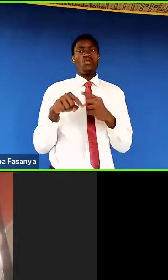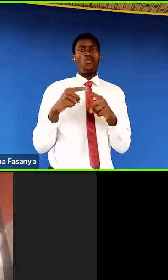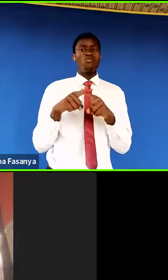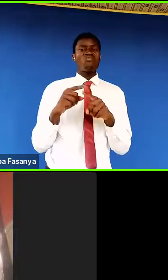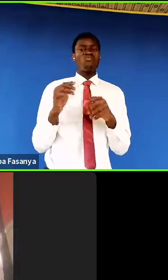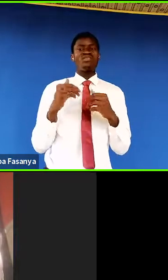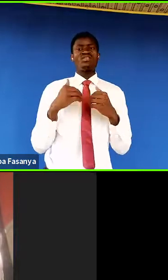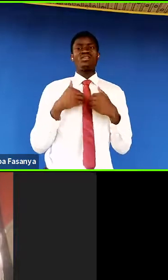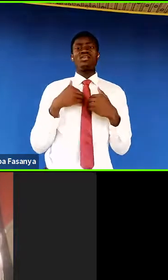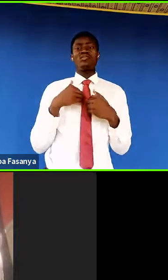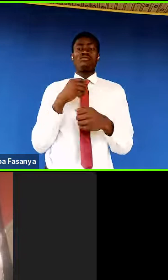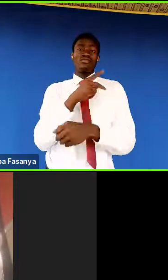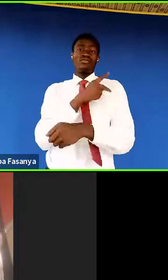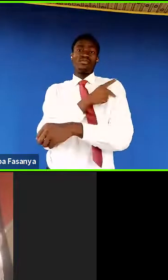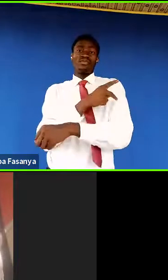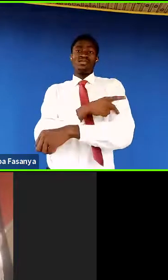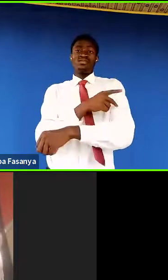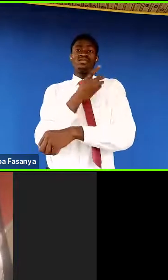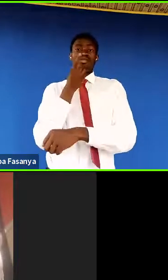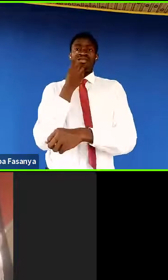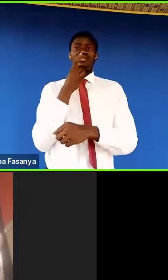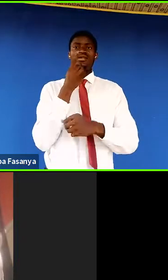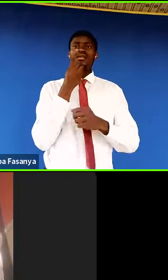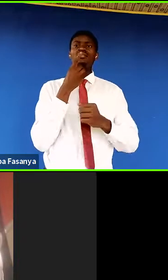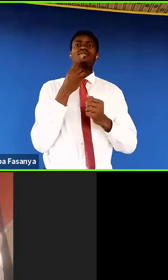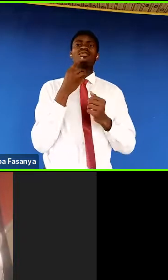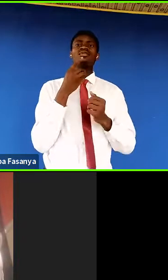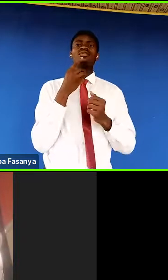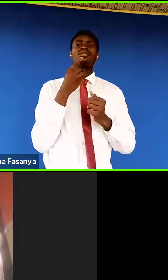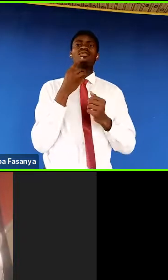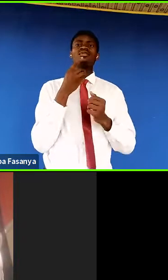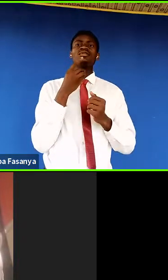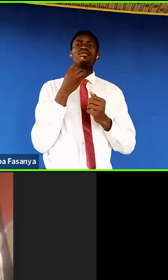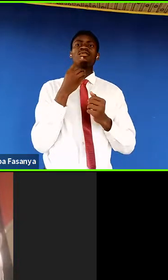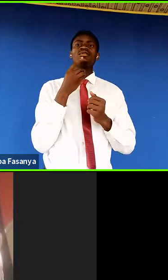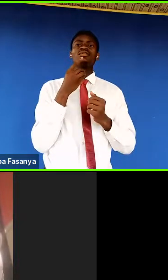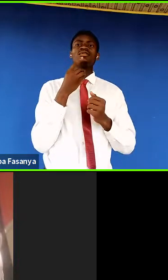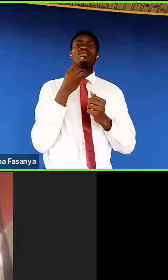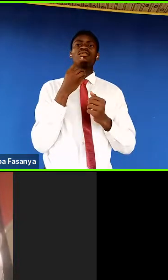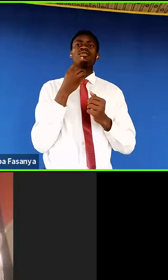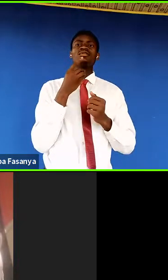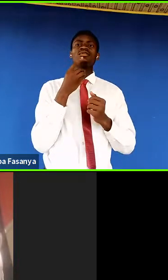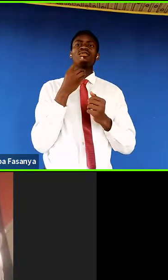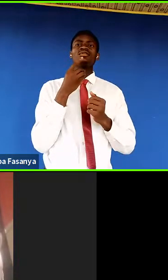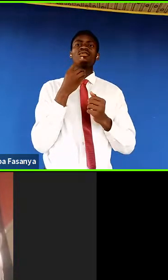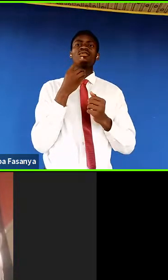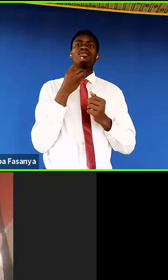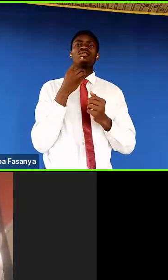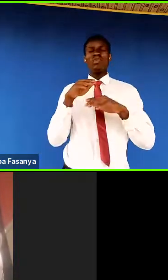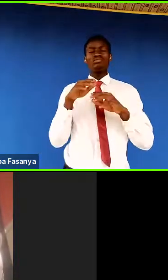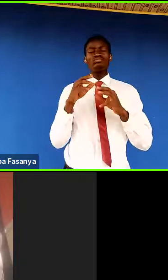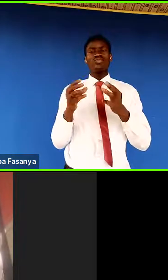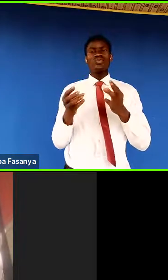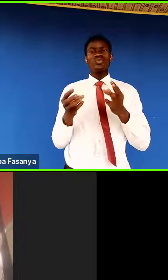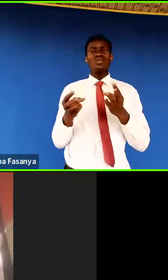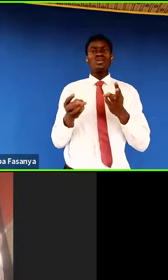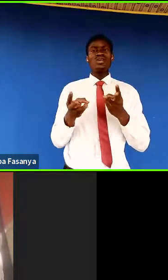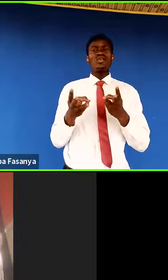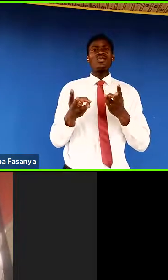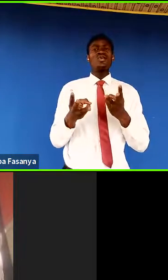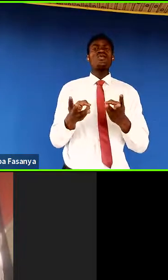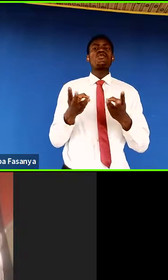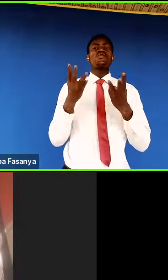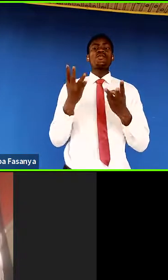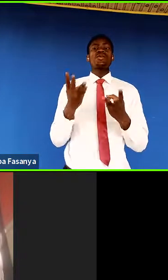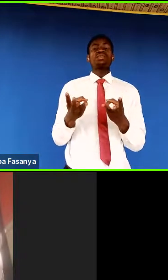time in pregnancy. Being overweight can lead to what we call fetal macrosomia, where the baby is very, very